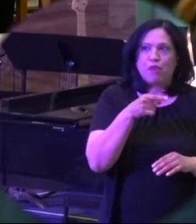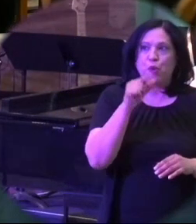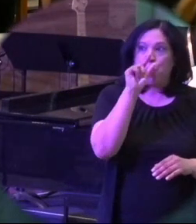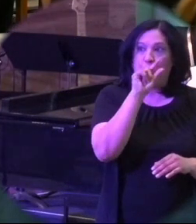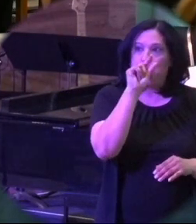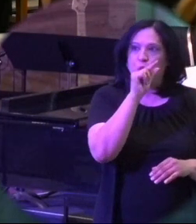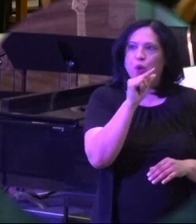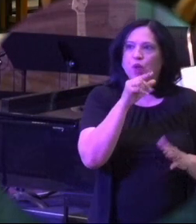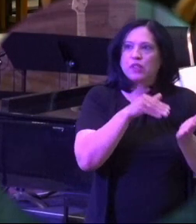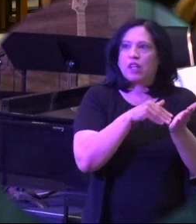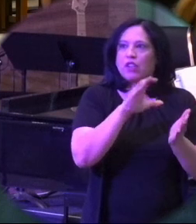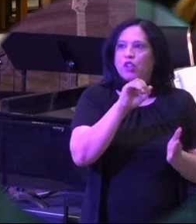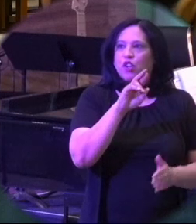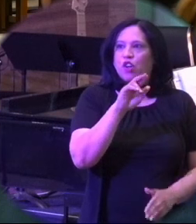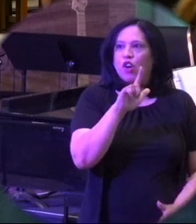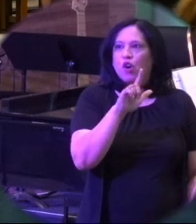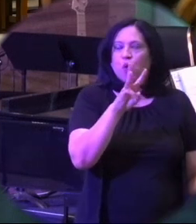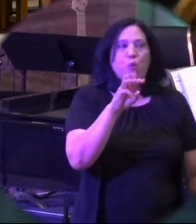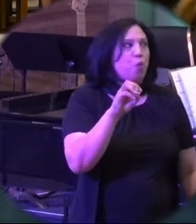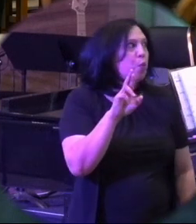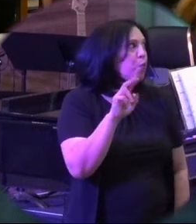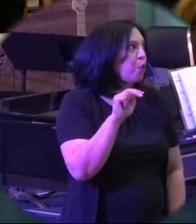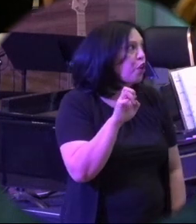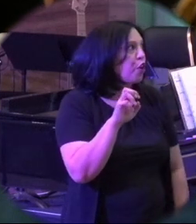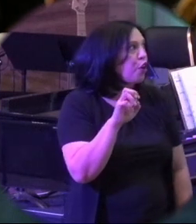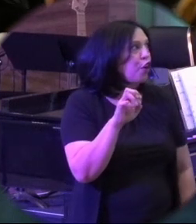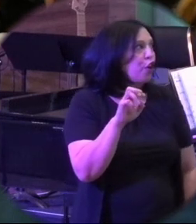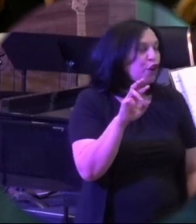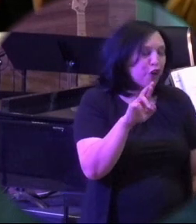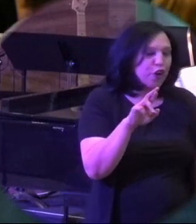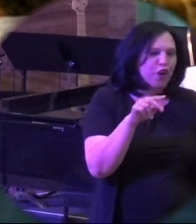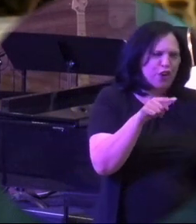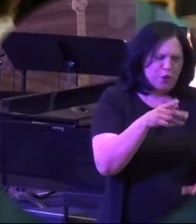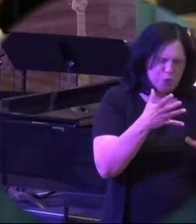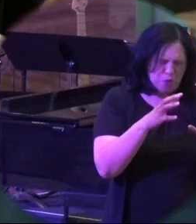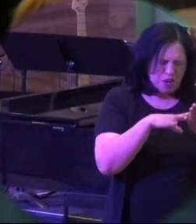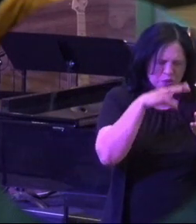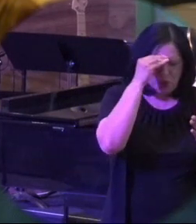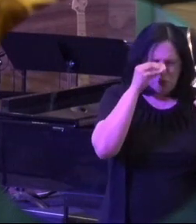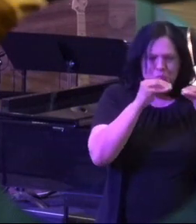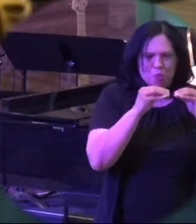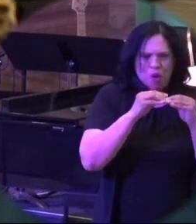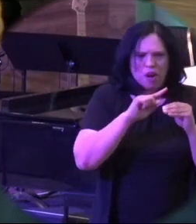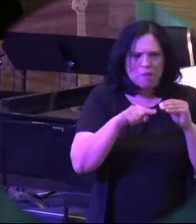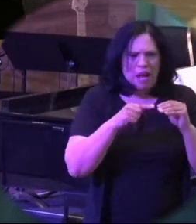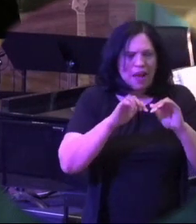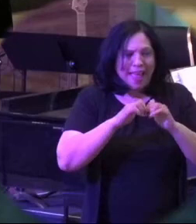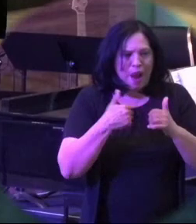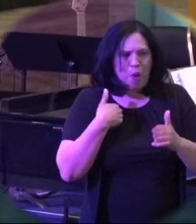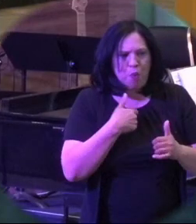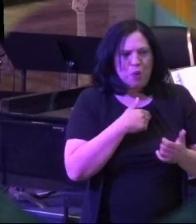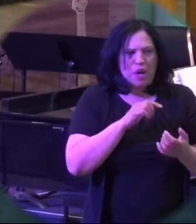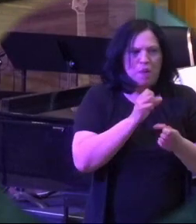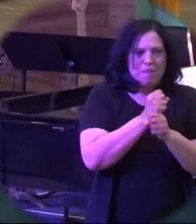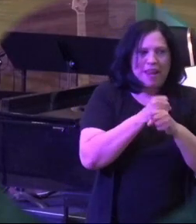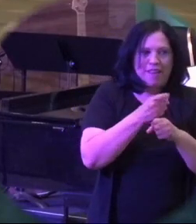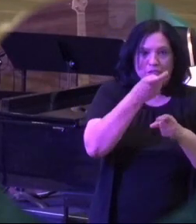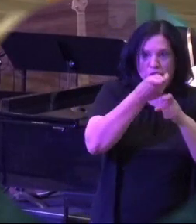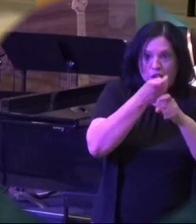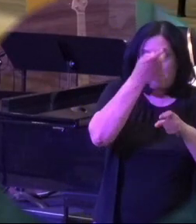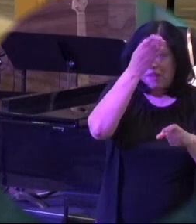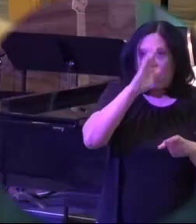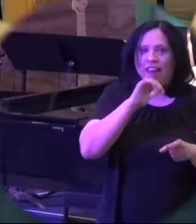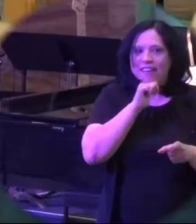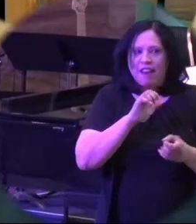Werner, if you're interested in learning more about how we are created by God, not evolved from apes, it's a great place to